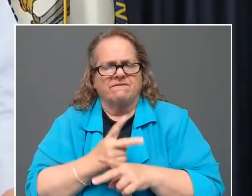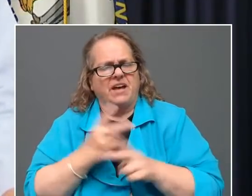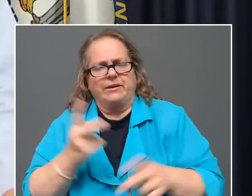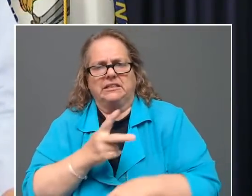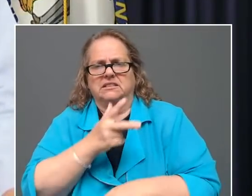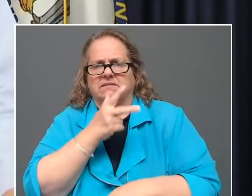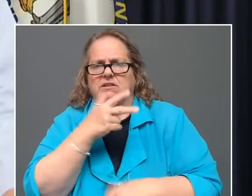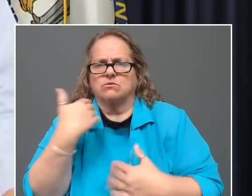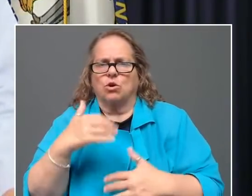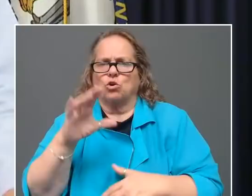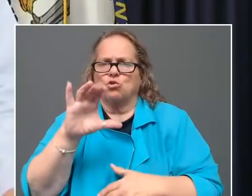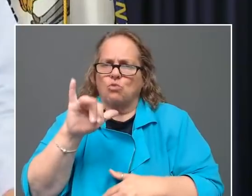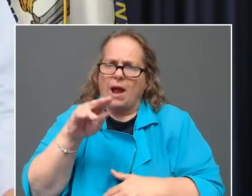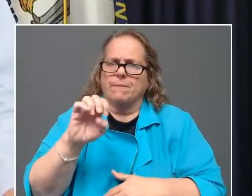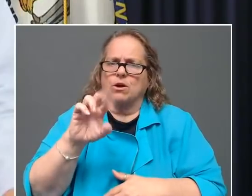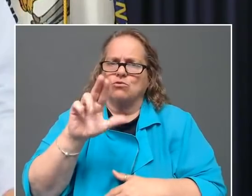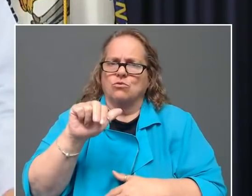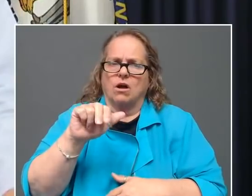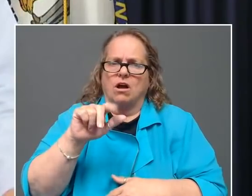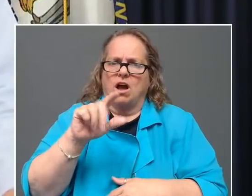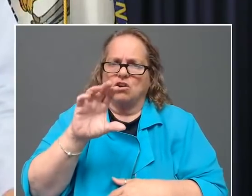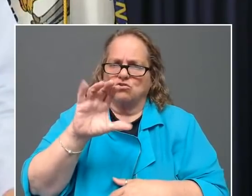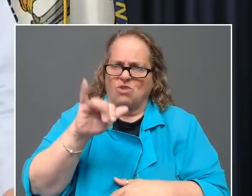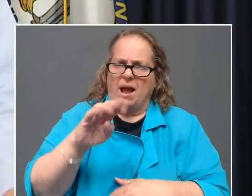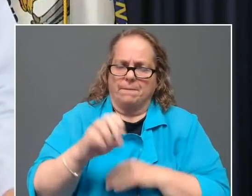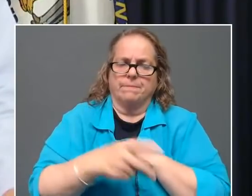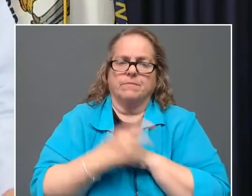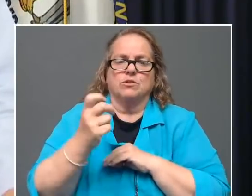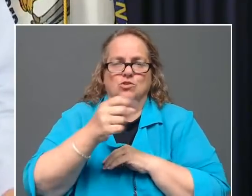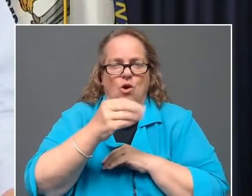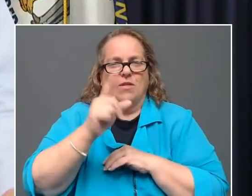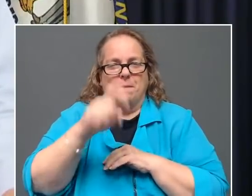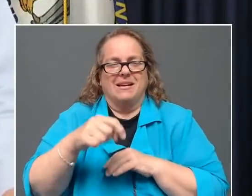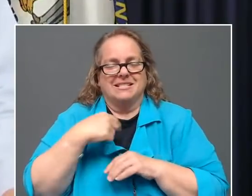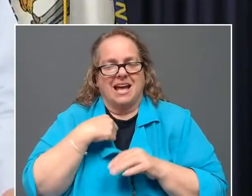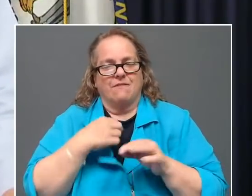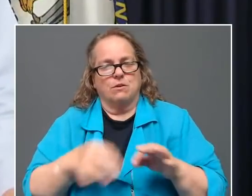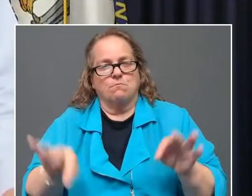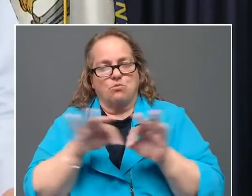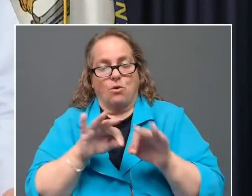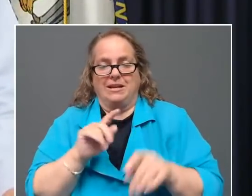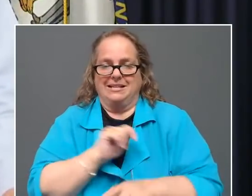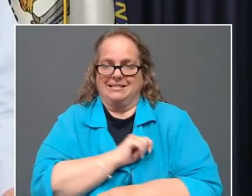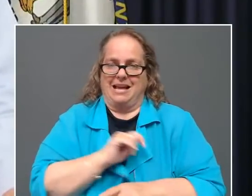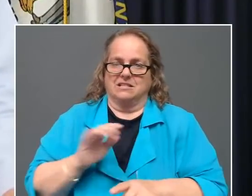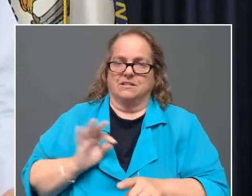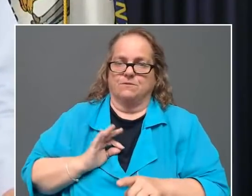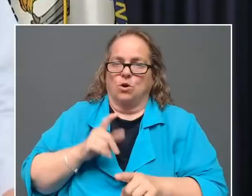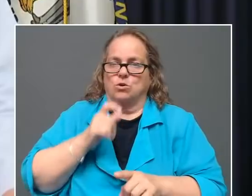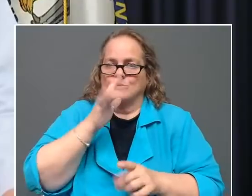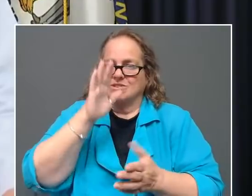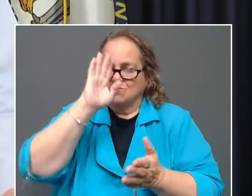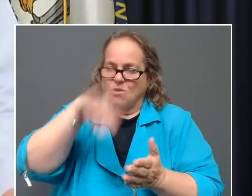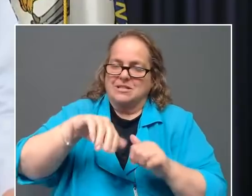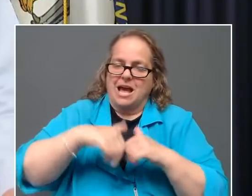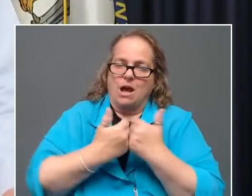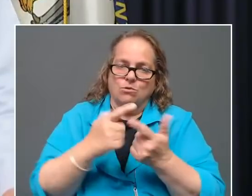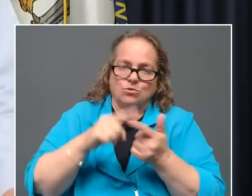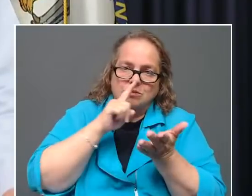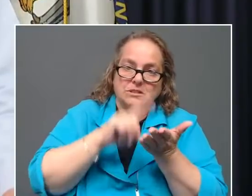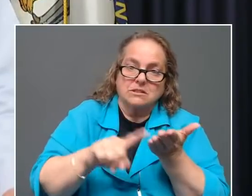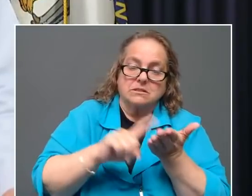response to root it out. So the task force includes a wide variety of organizations, including Commissioner of the Kentucky State